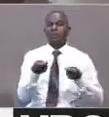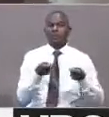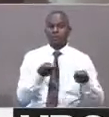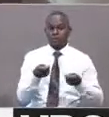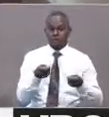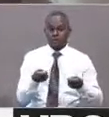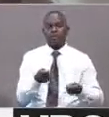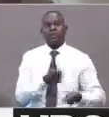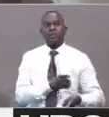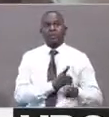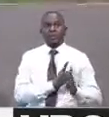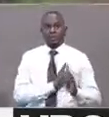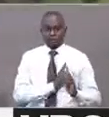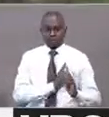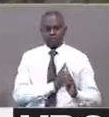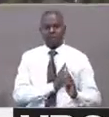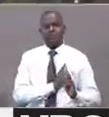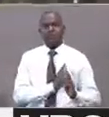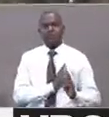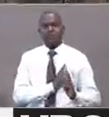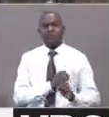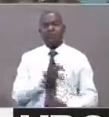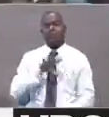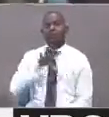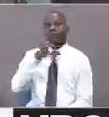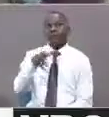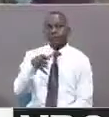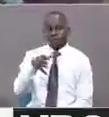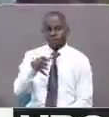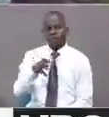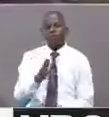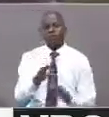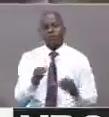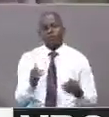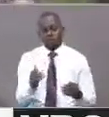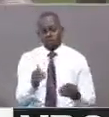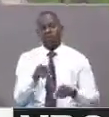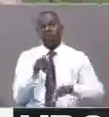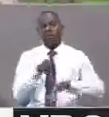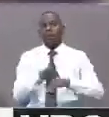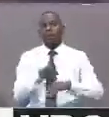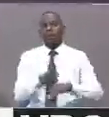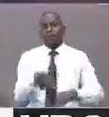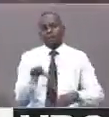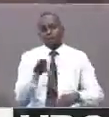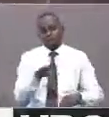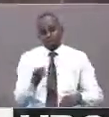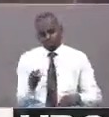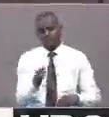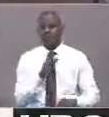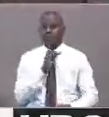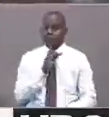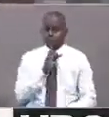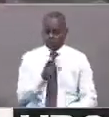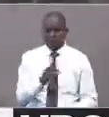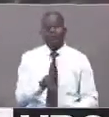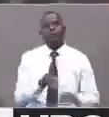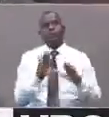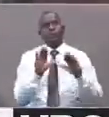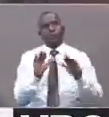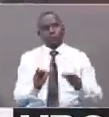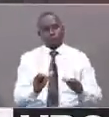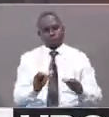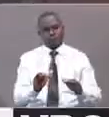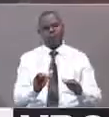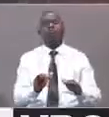pockets of insecurity emerging in the region. Though, at the moment, all efforts are directed at stabilizing the